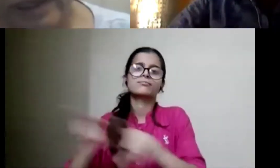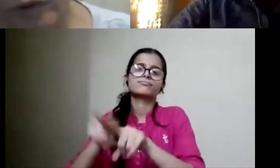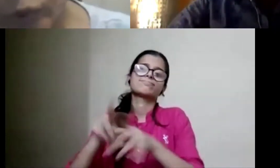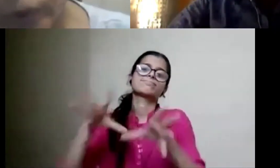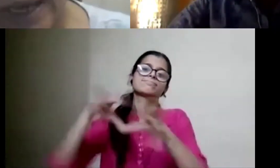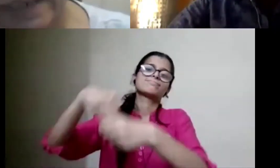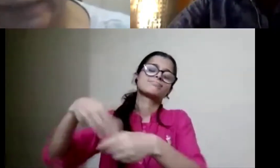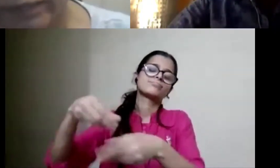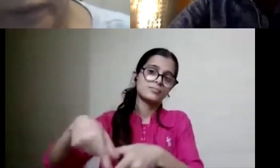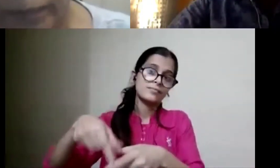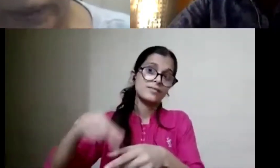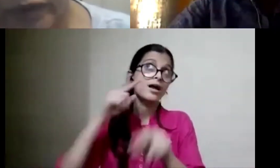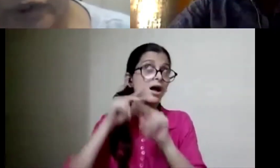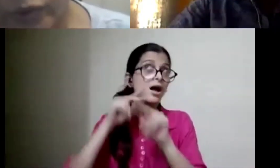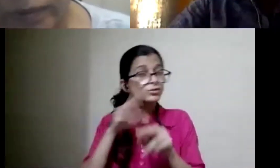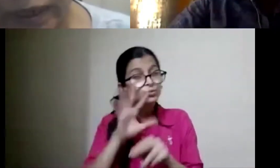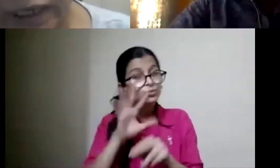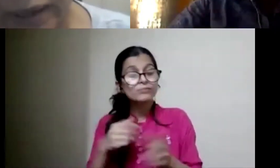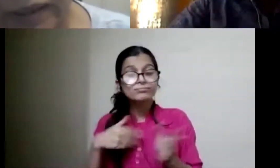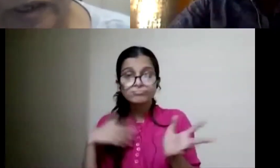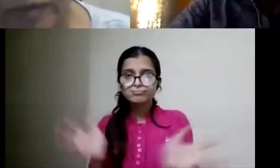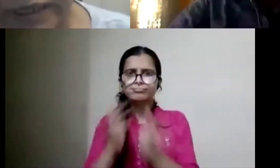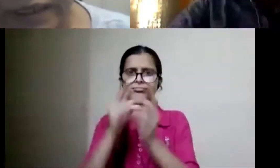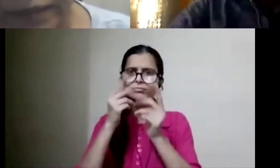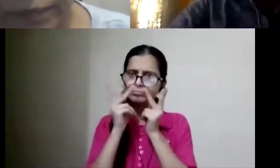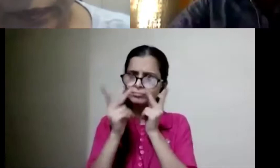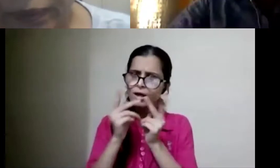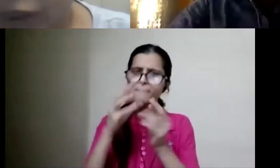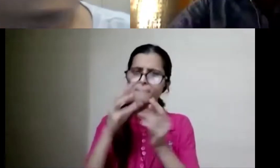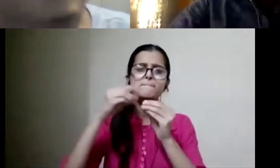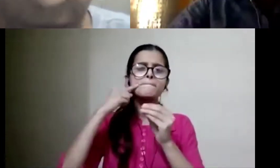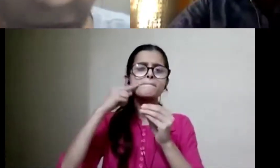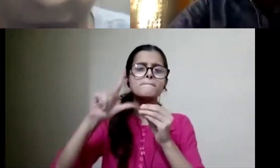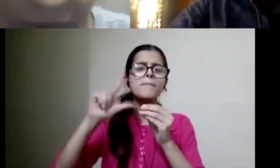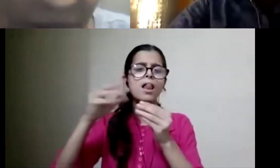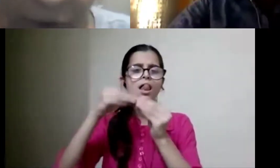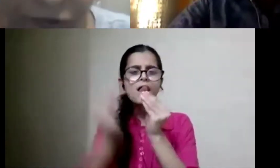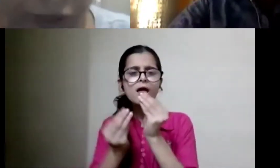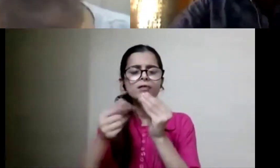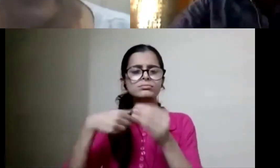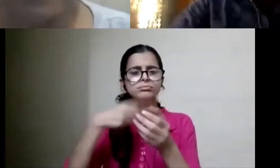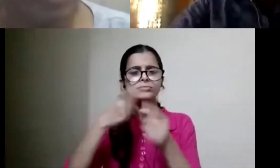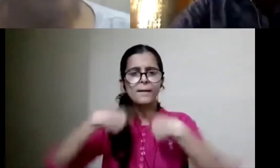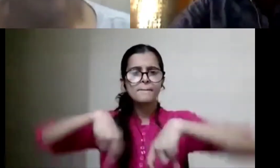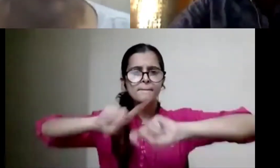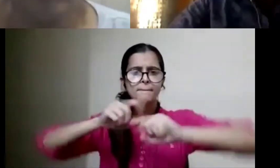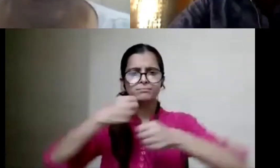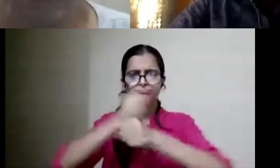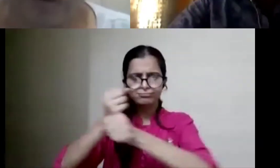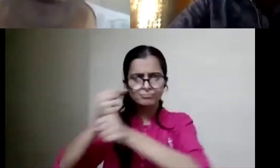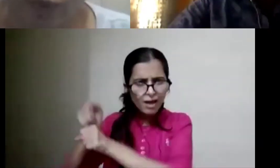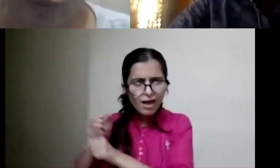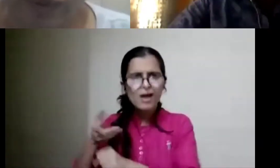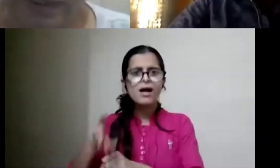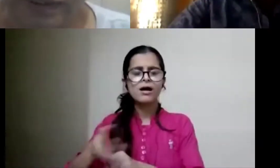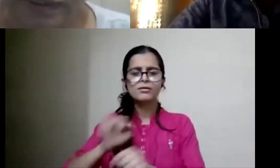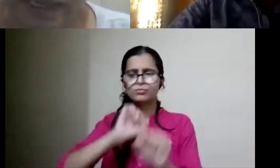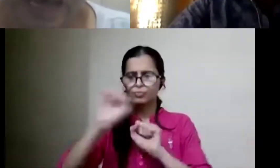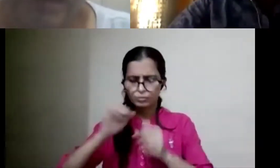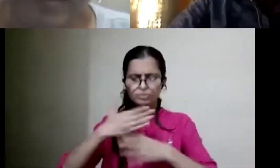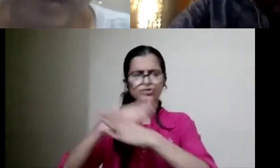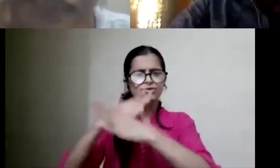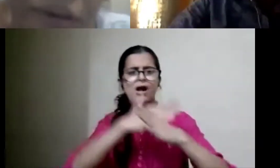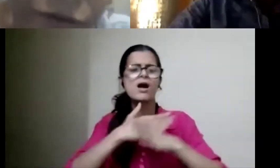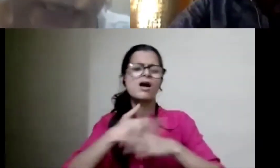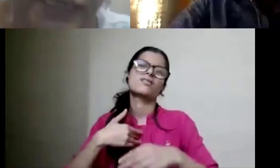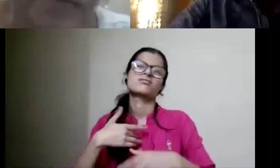recommend that you look at the bill which was made by the committee, not because it was some perfect thing. It had its own share of compromises, but